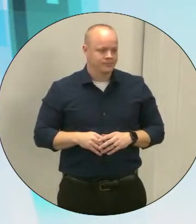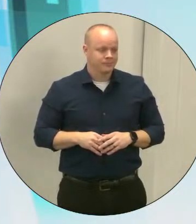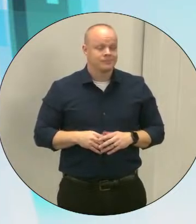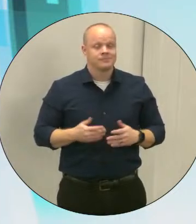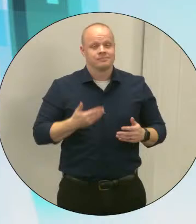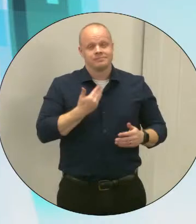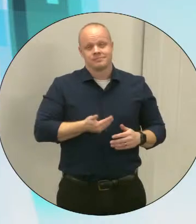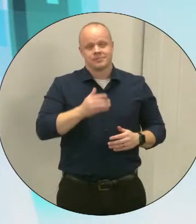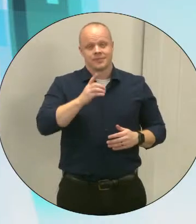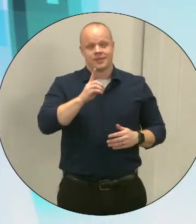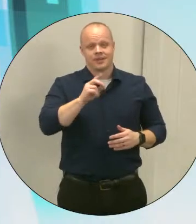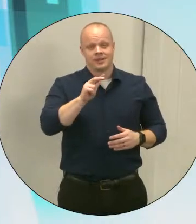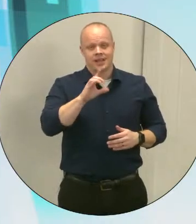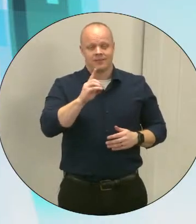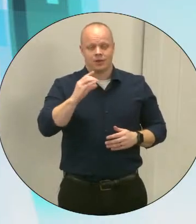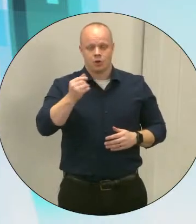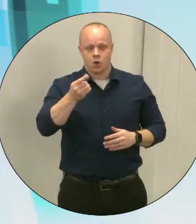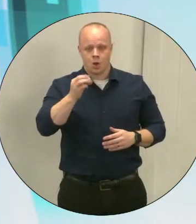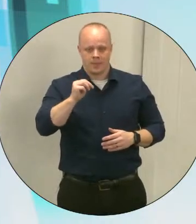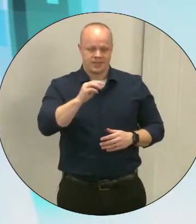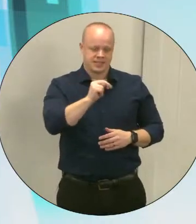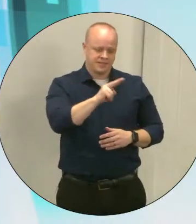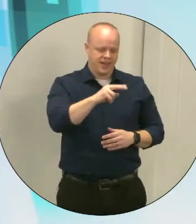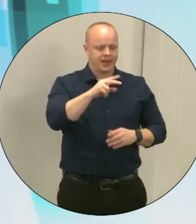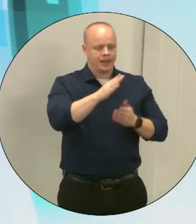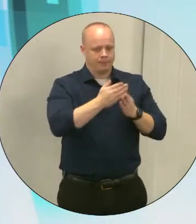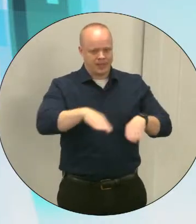David Gomez for the record, Nevada Peace Alliance president.